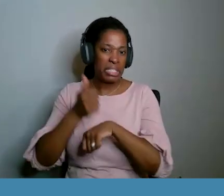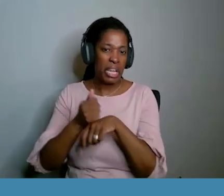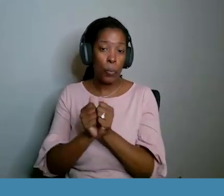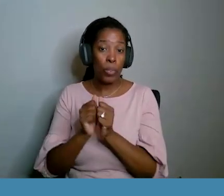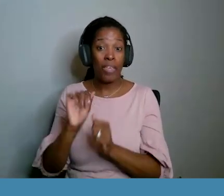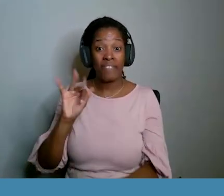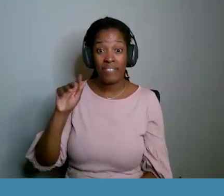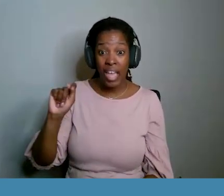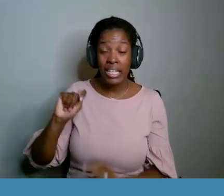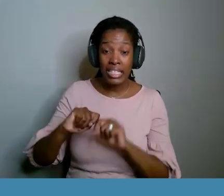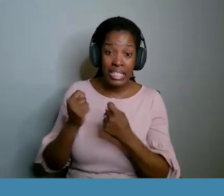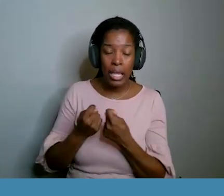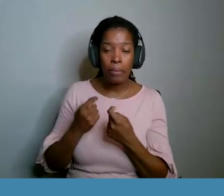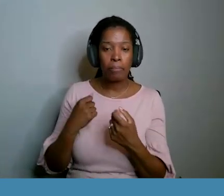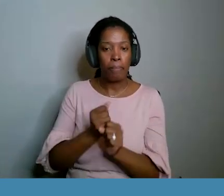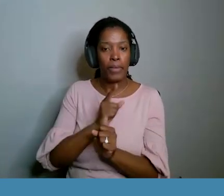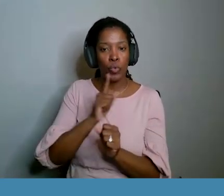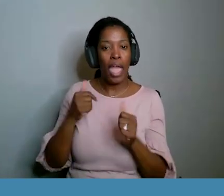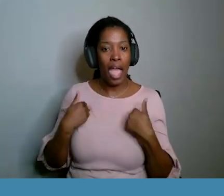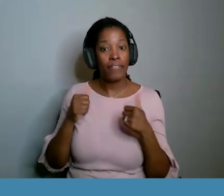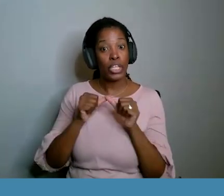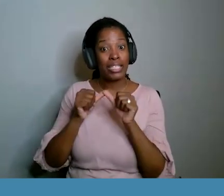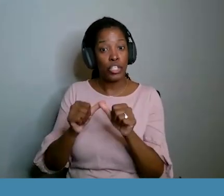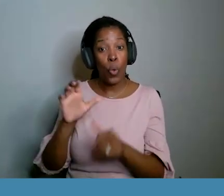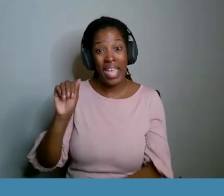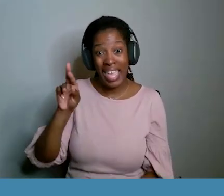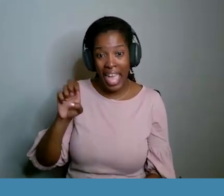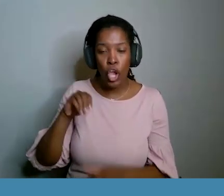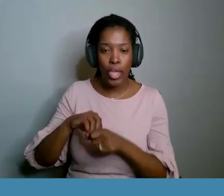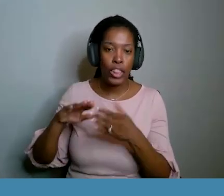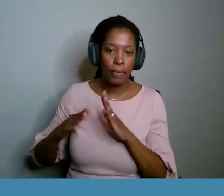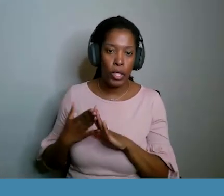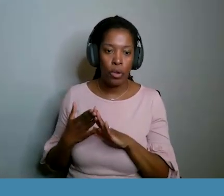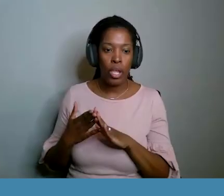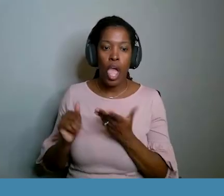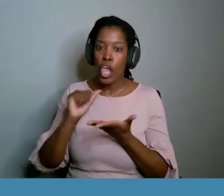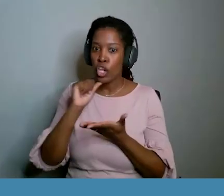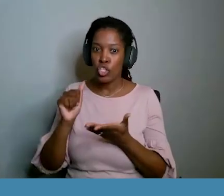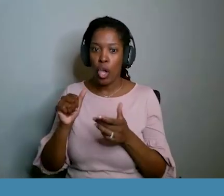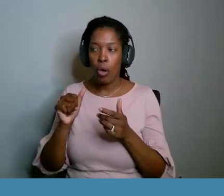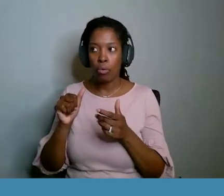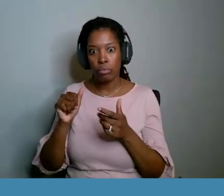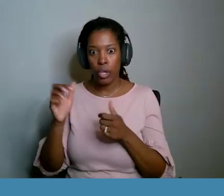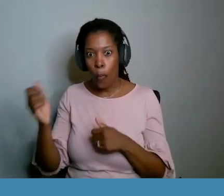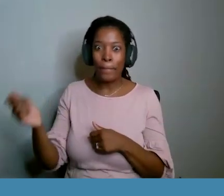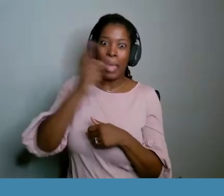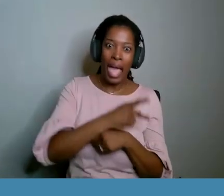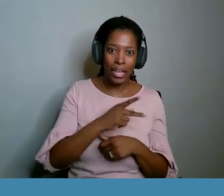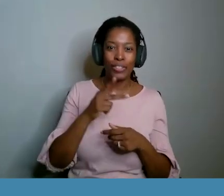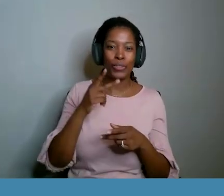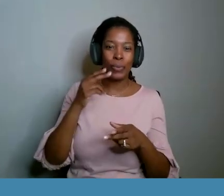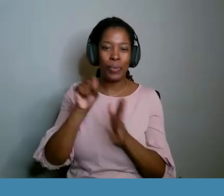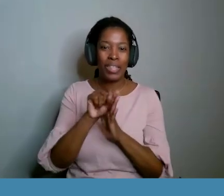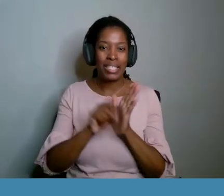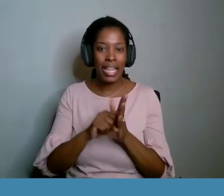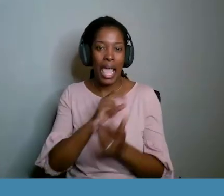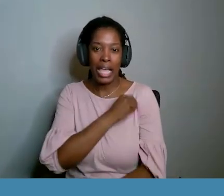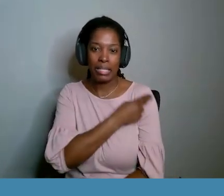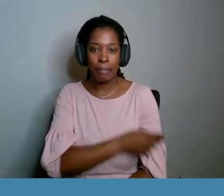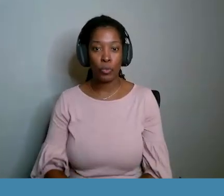they have continued care in the community and they don't wind up getting sent back to the state hospitals.